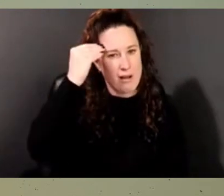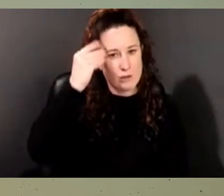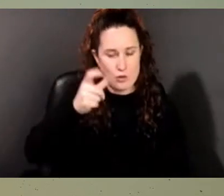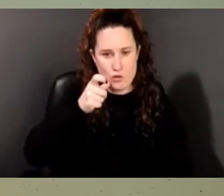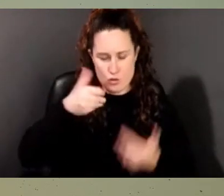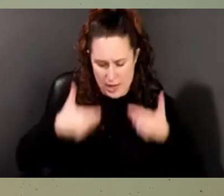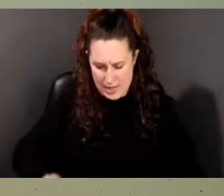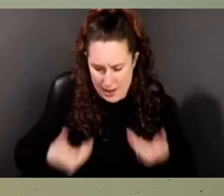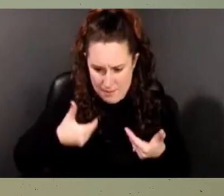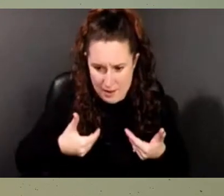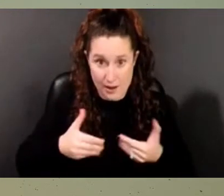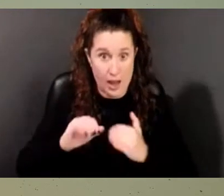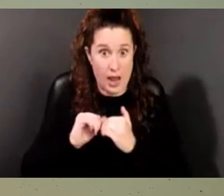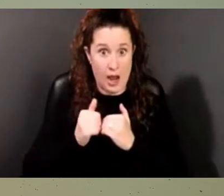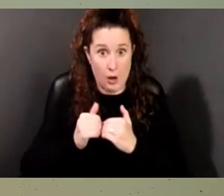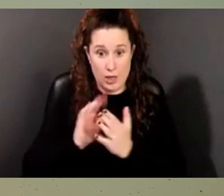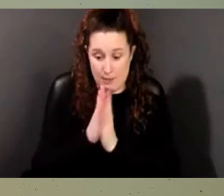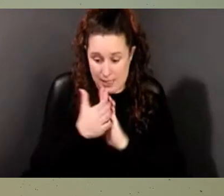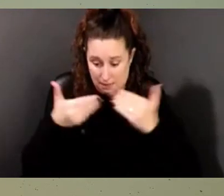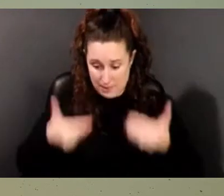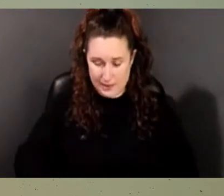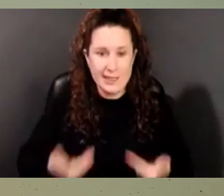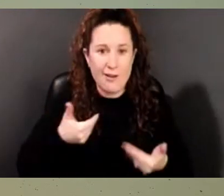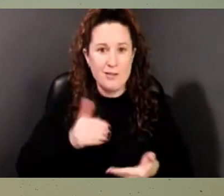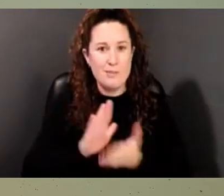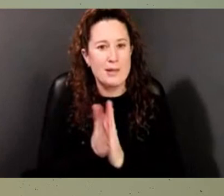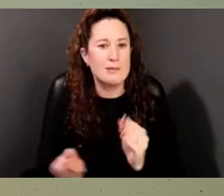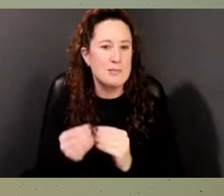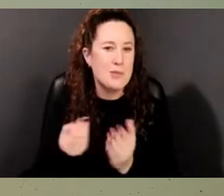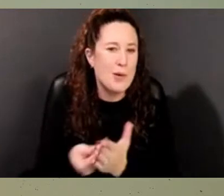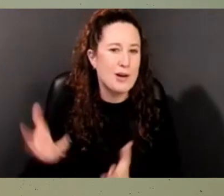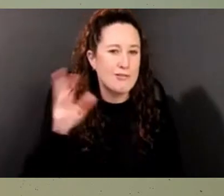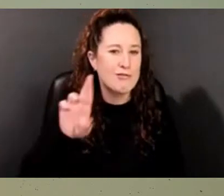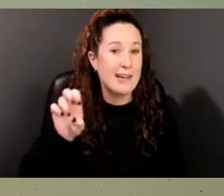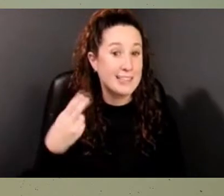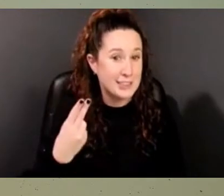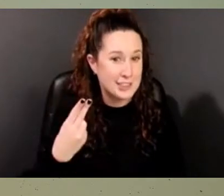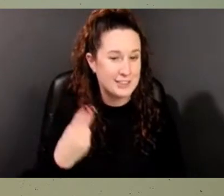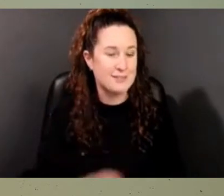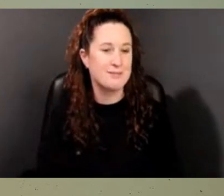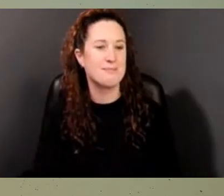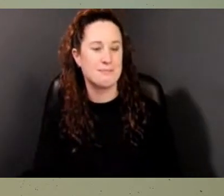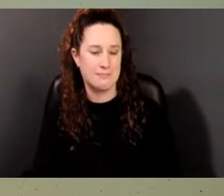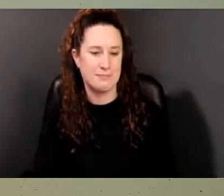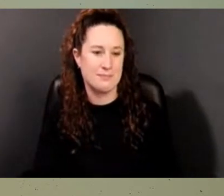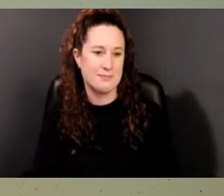to be is enriched, right? Next slide, please.